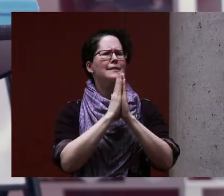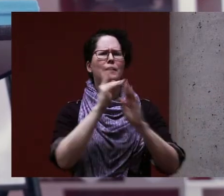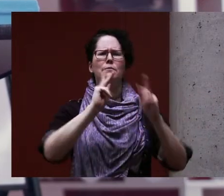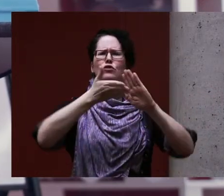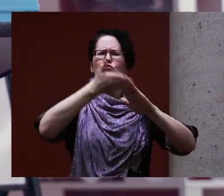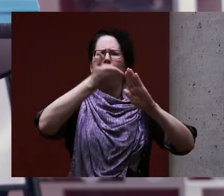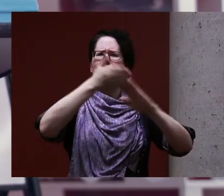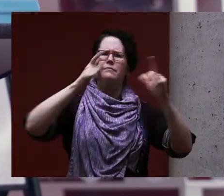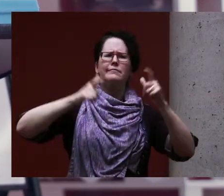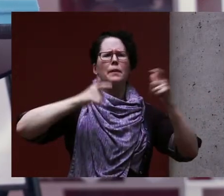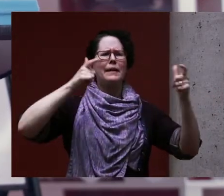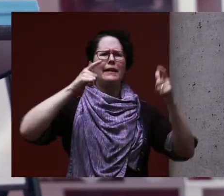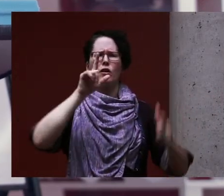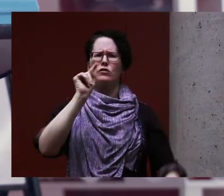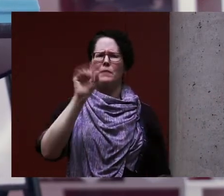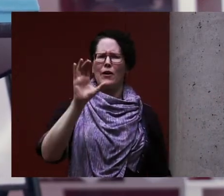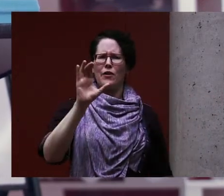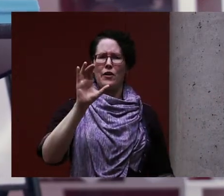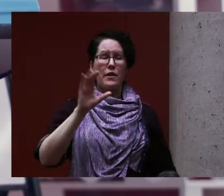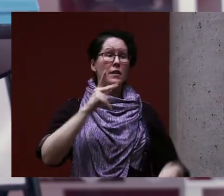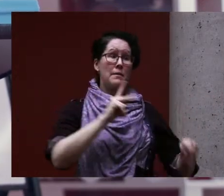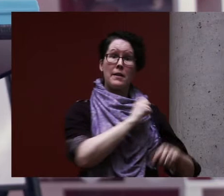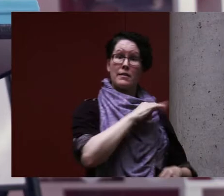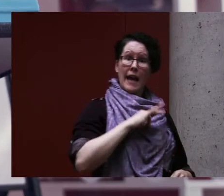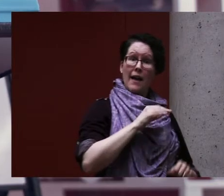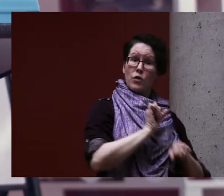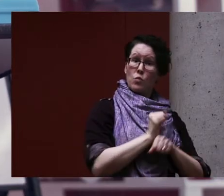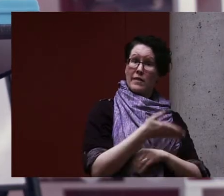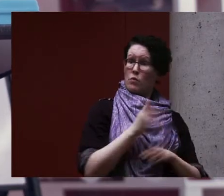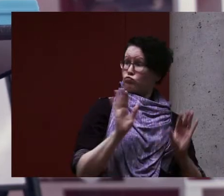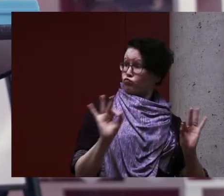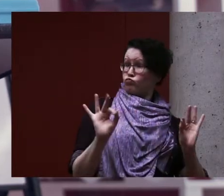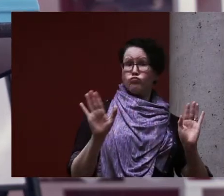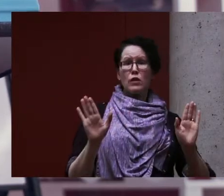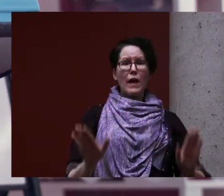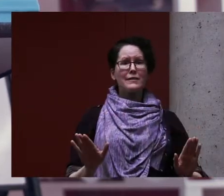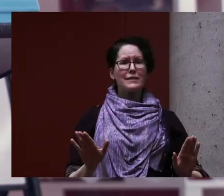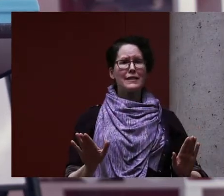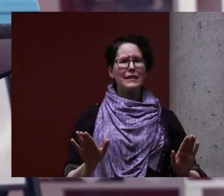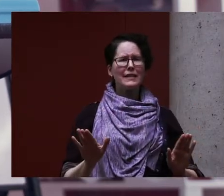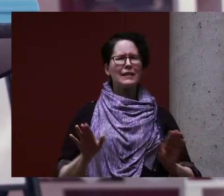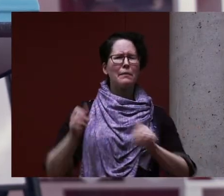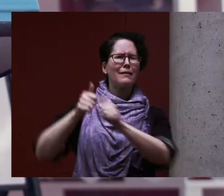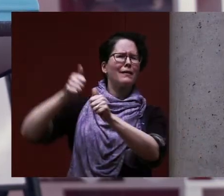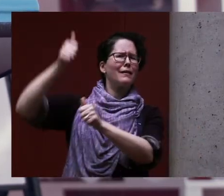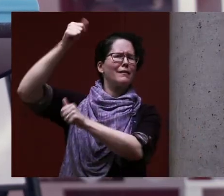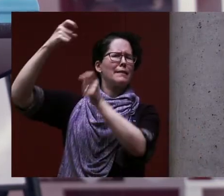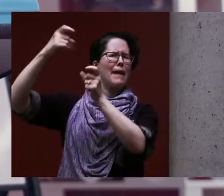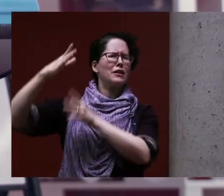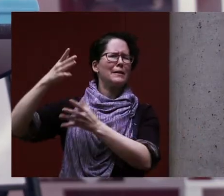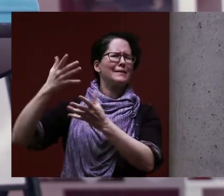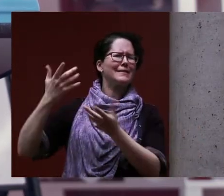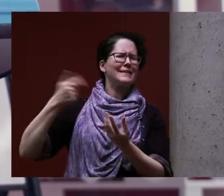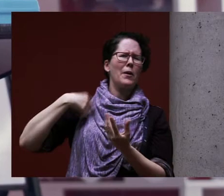the on-the-ground staff is great, but the people who run these facilities, the management, I want to